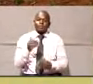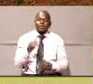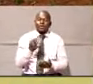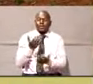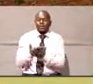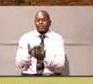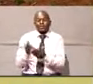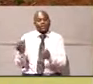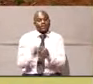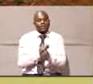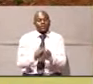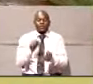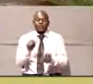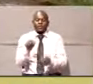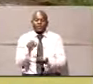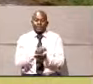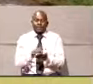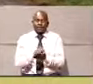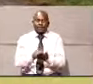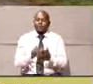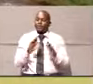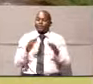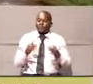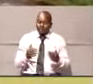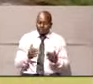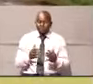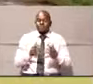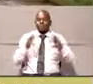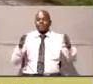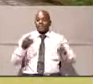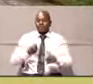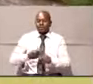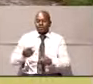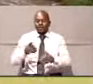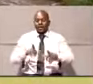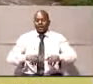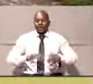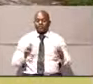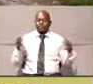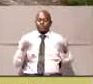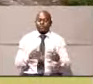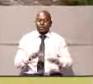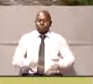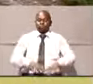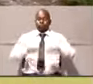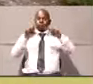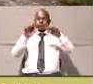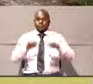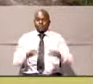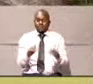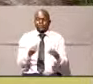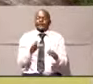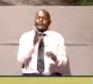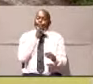wetland destruction of this nature risks the entire Greater Kampala to life-threatening flooding, increased global